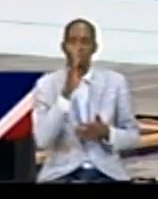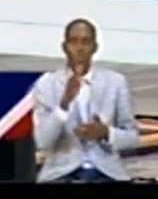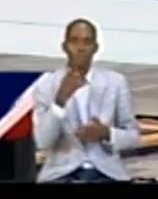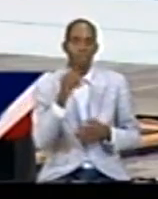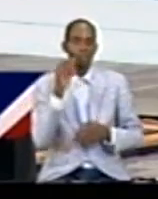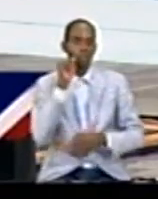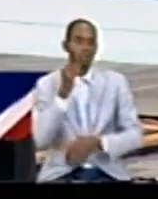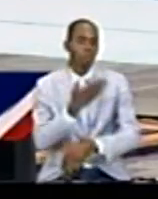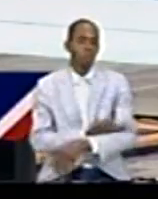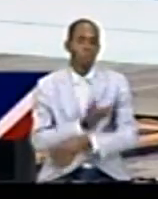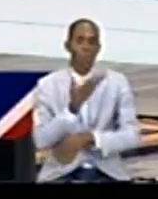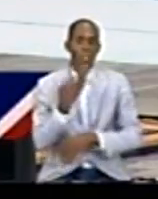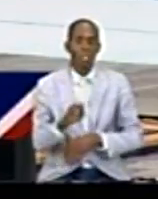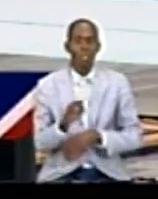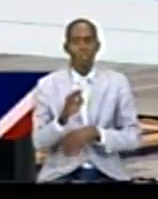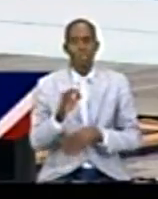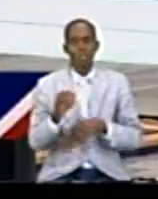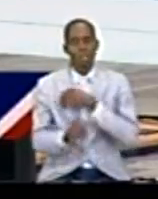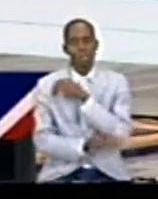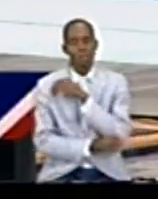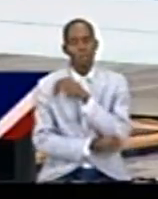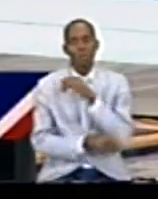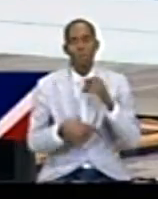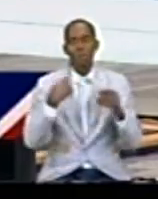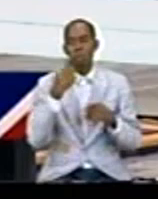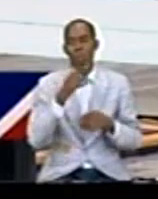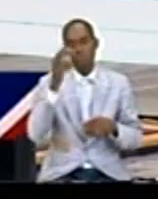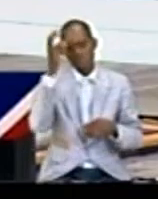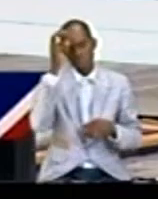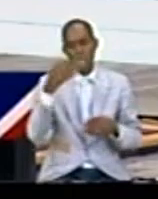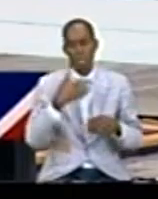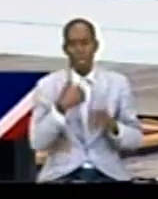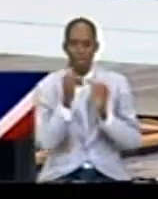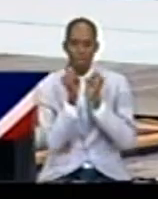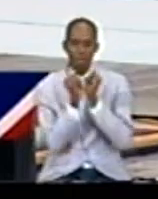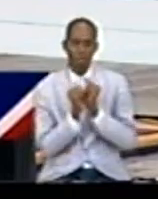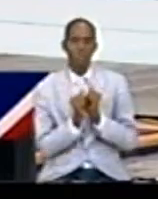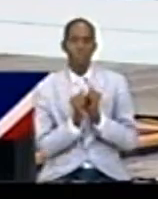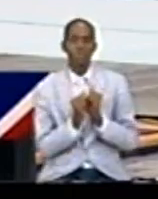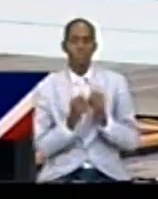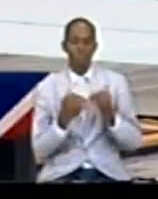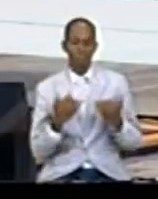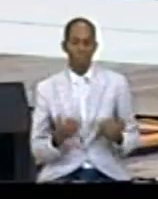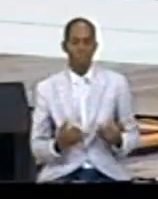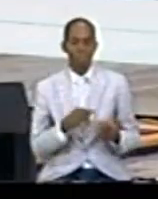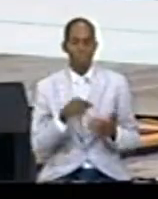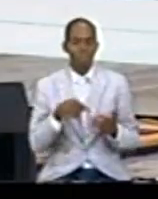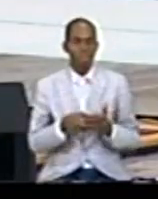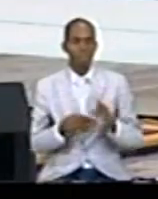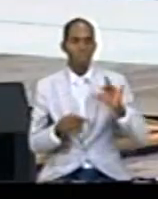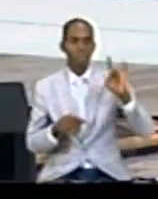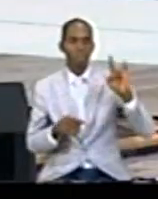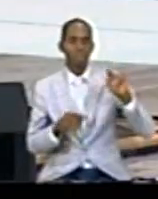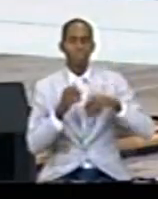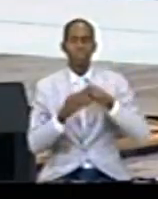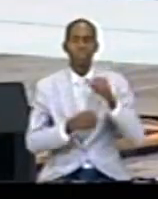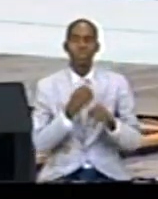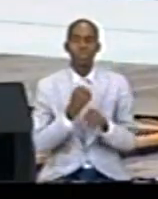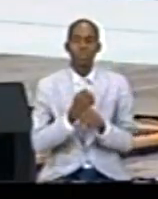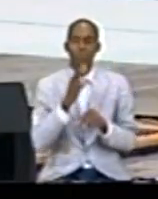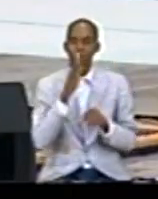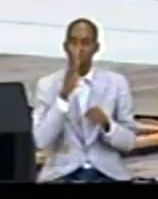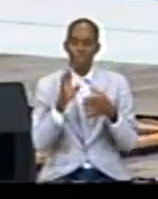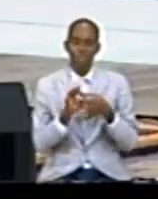Abraham, whom Satan has bound, lo, these 18 years be